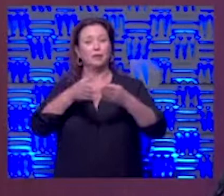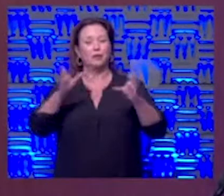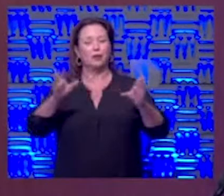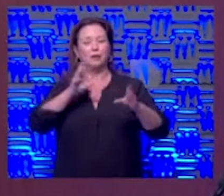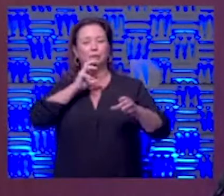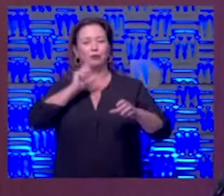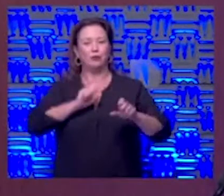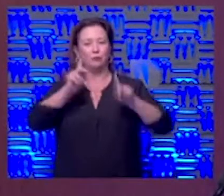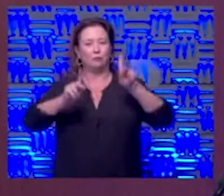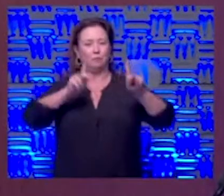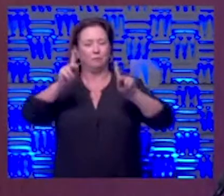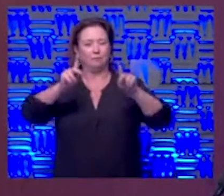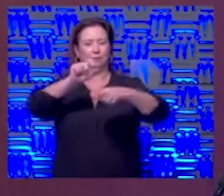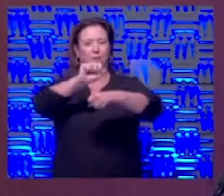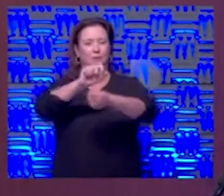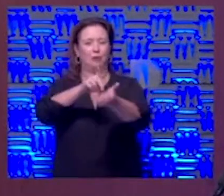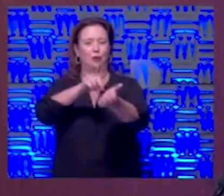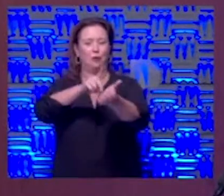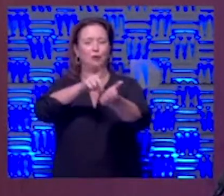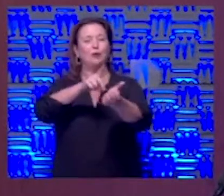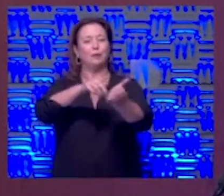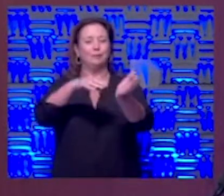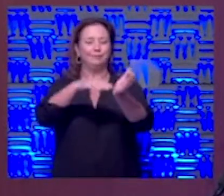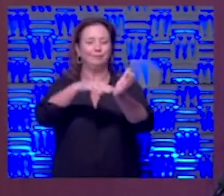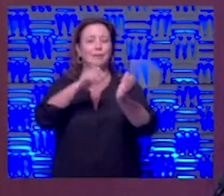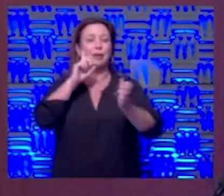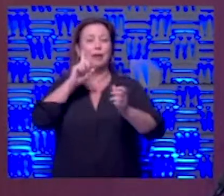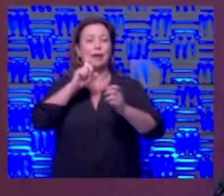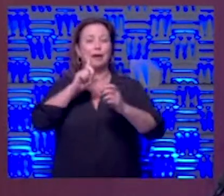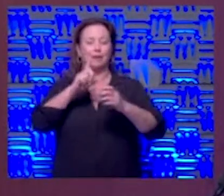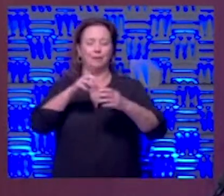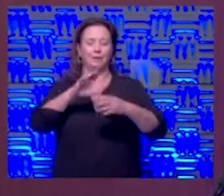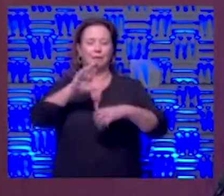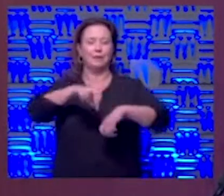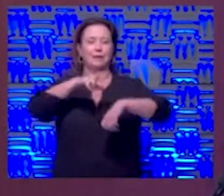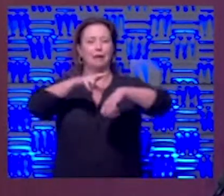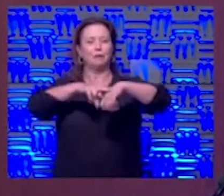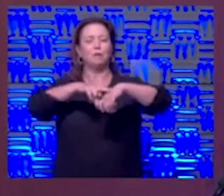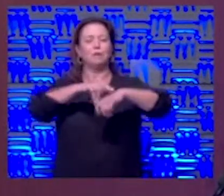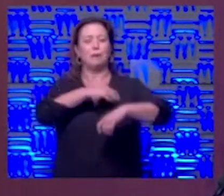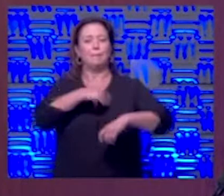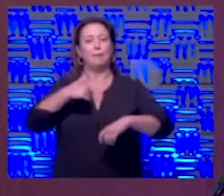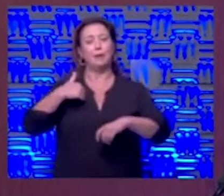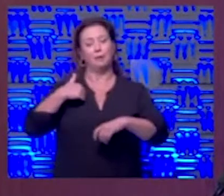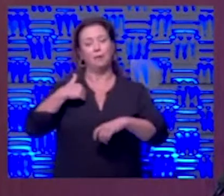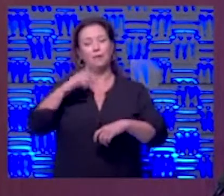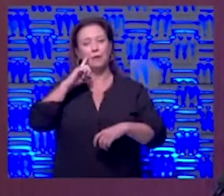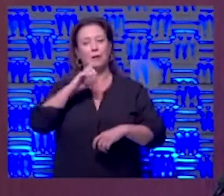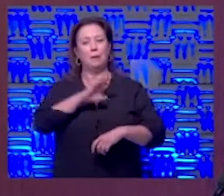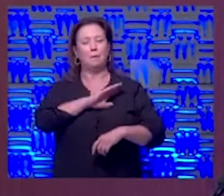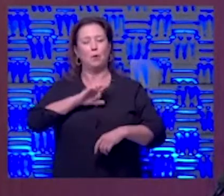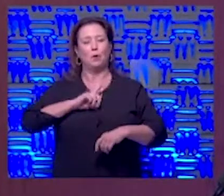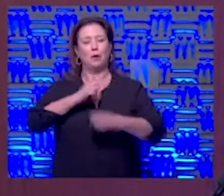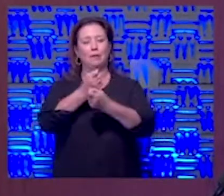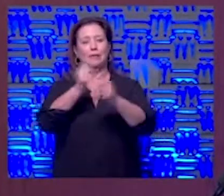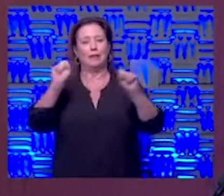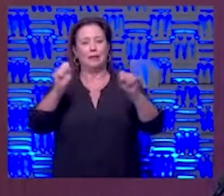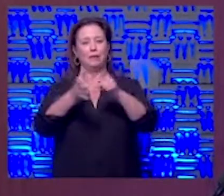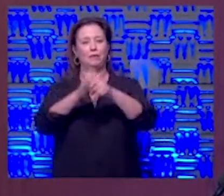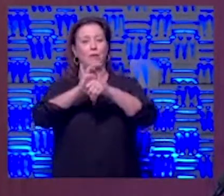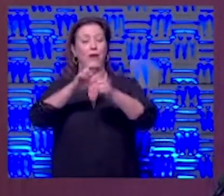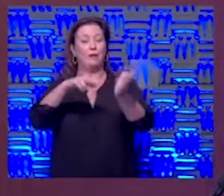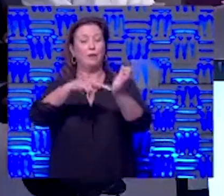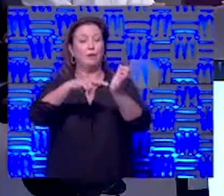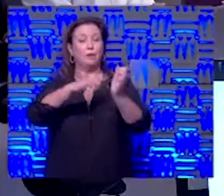geriatric medicine and a doctor and a national member of the Coronavirus Commission for Safety and Quality in Nursing Homes, and we hope to get an update from